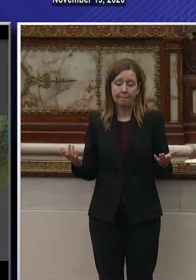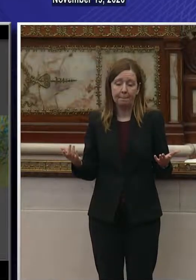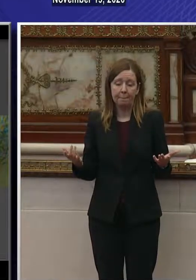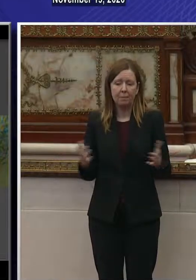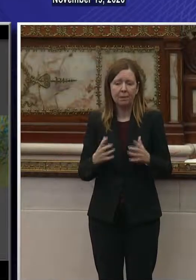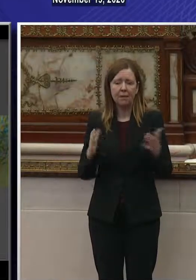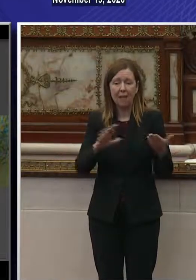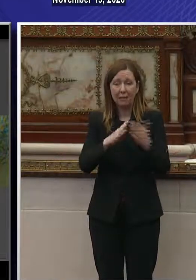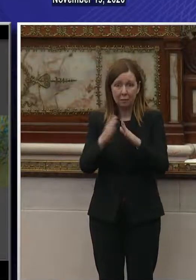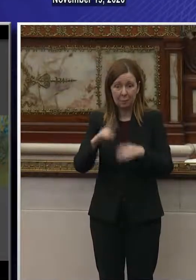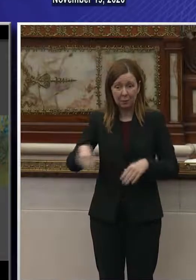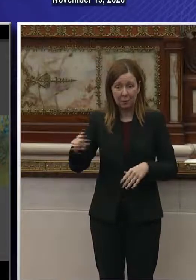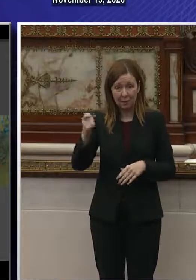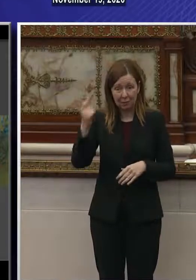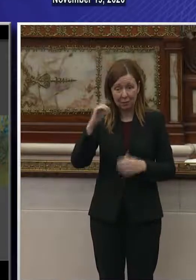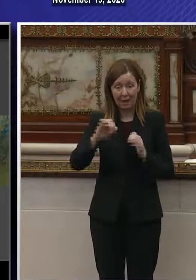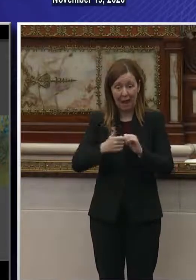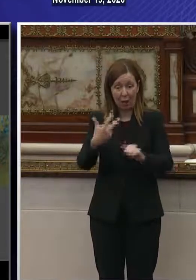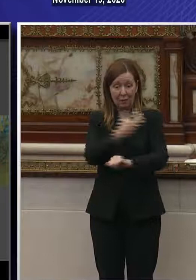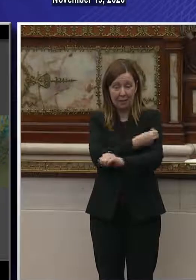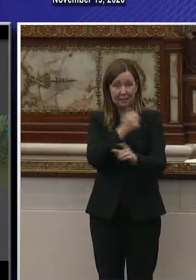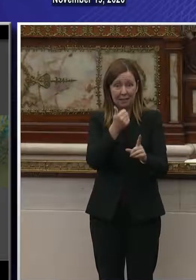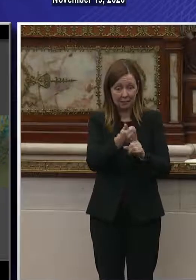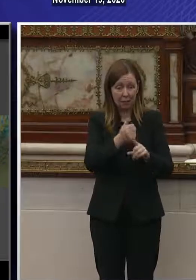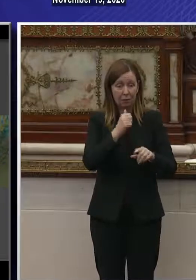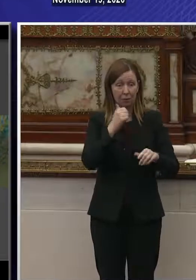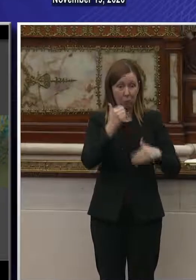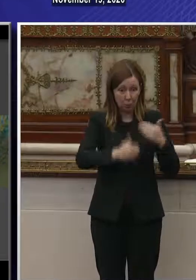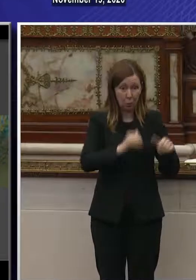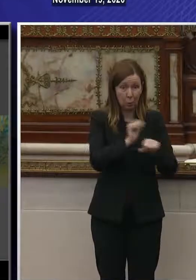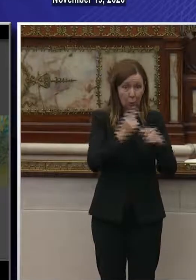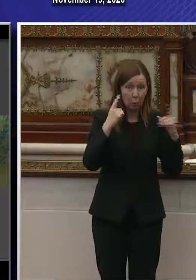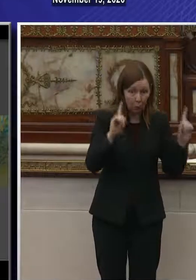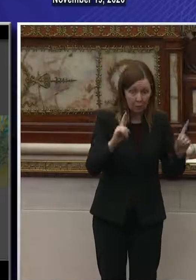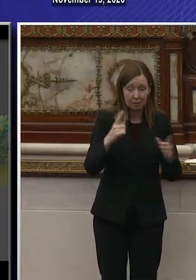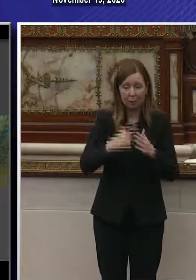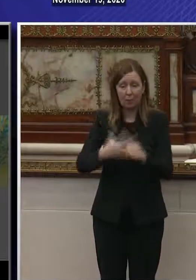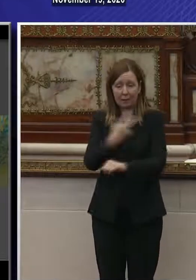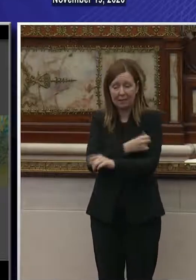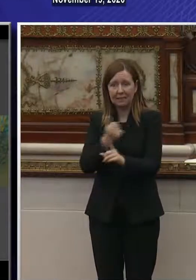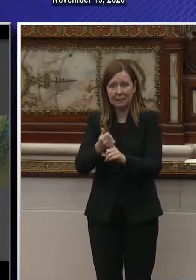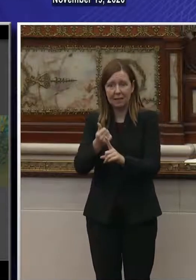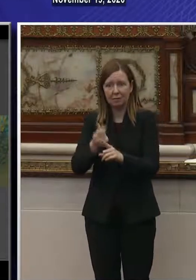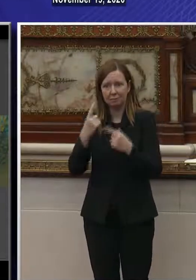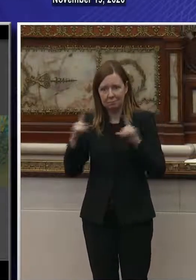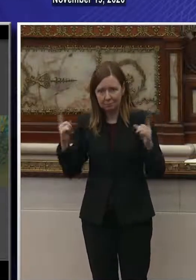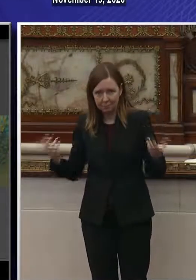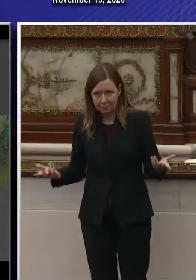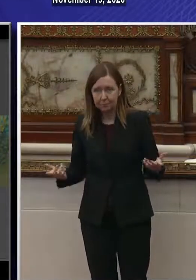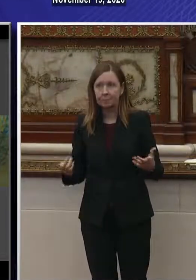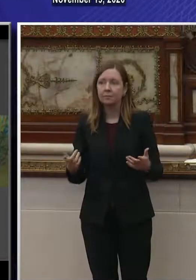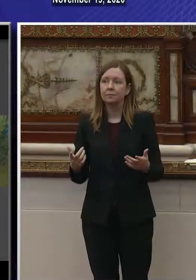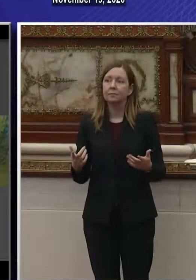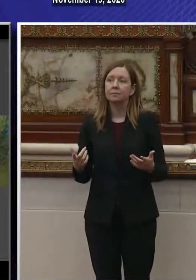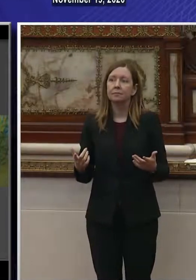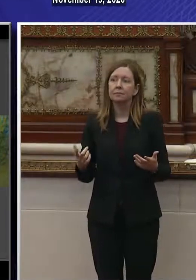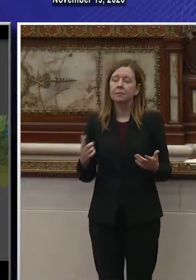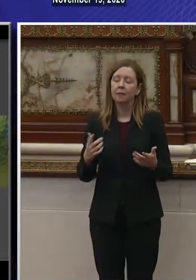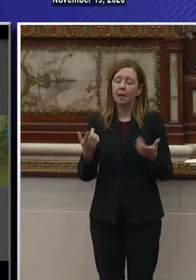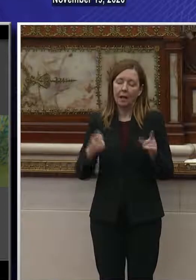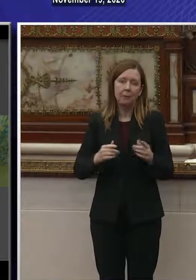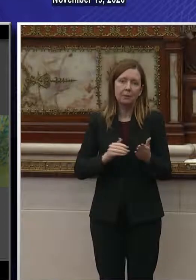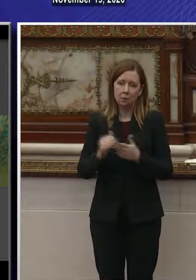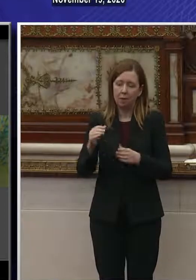do they understand how these vaccines work or what a vaccine even is? You know, after all, I get this a lot at Penn,